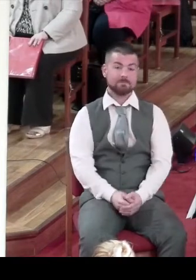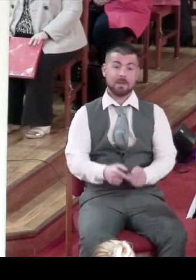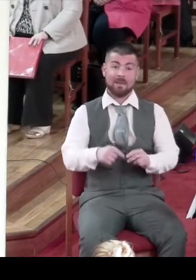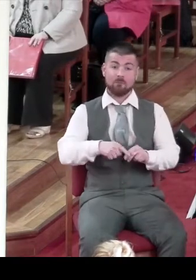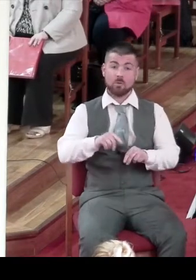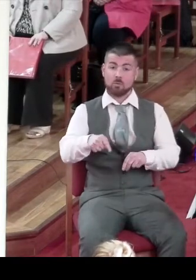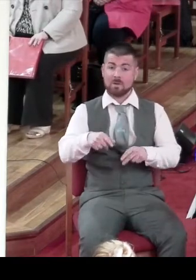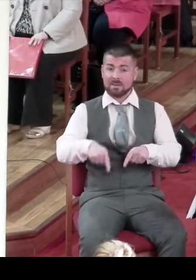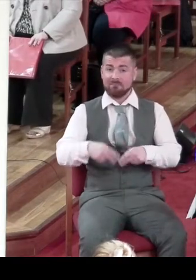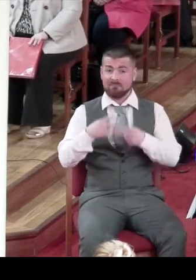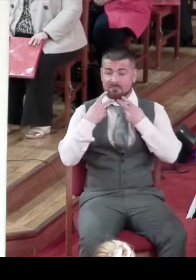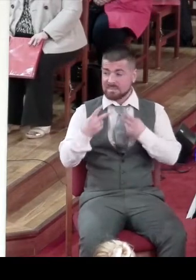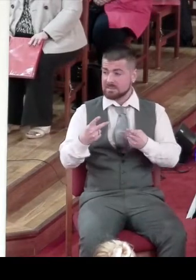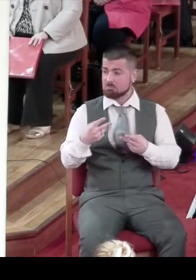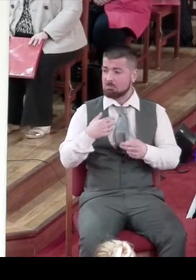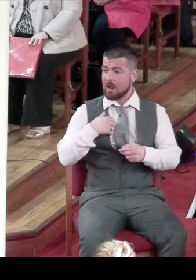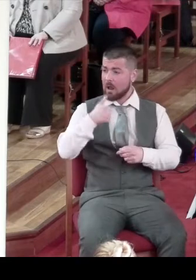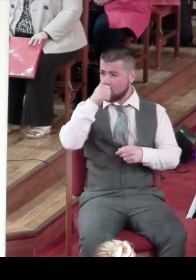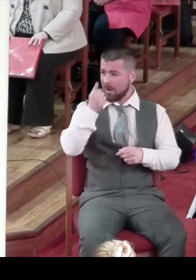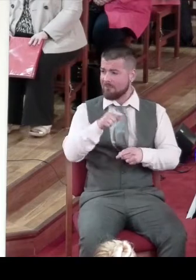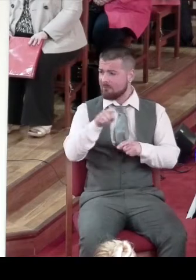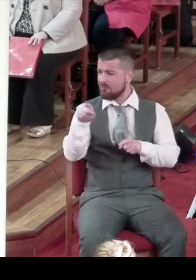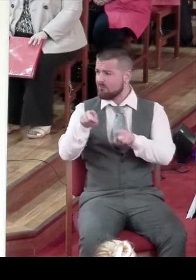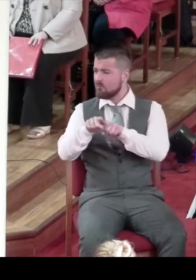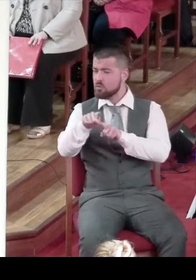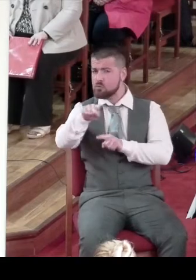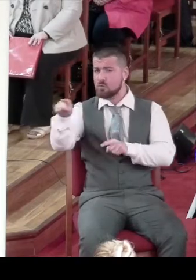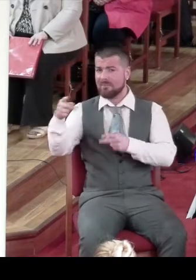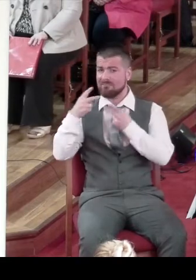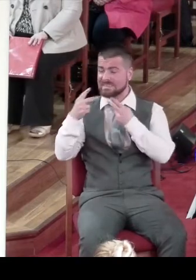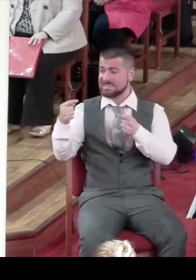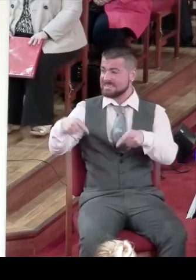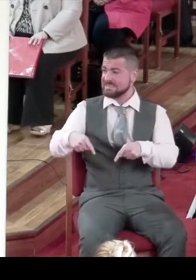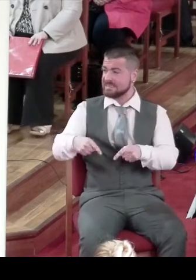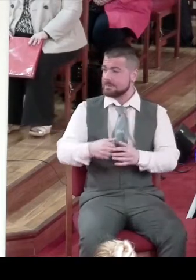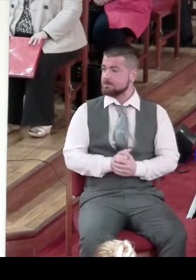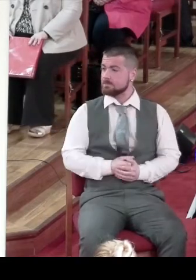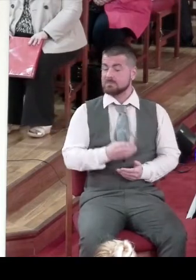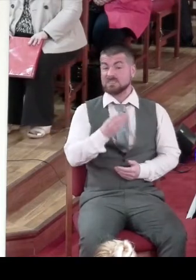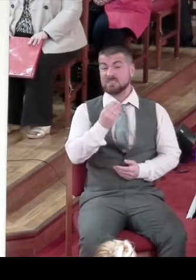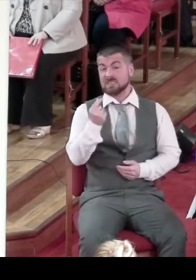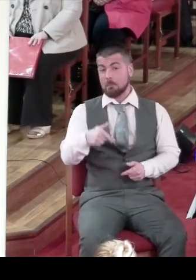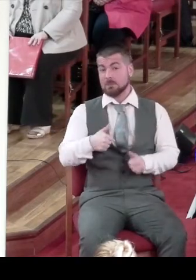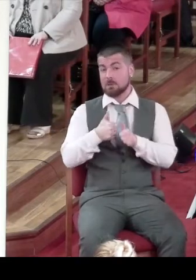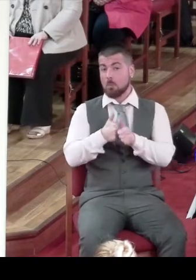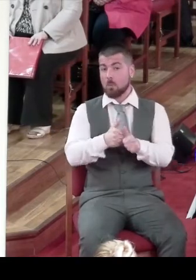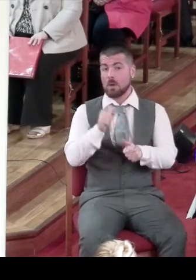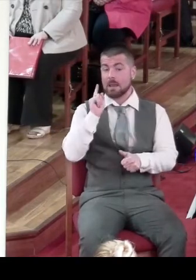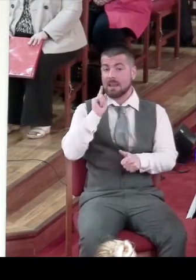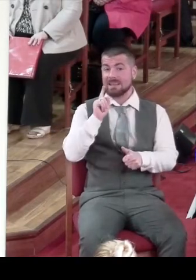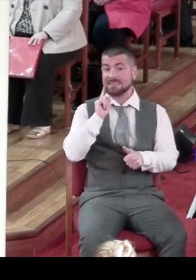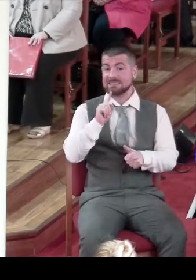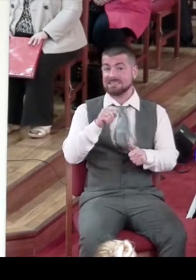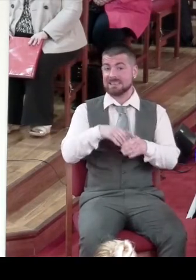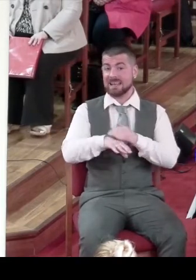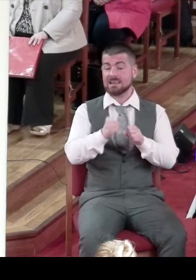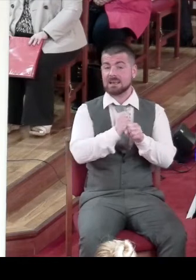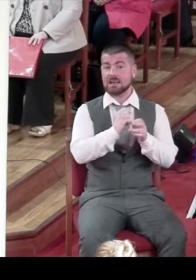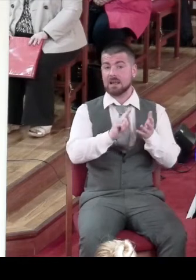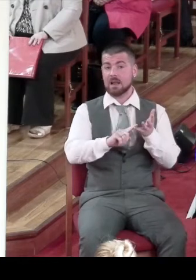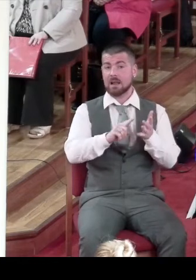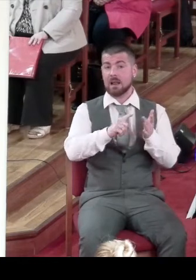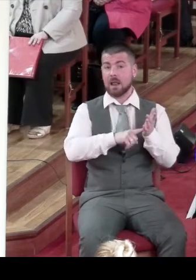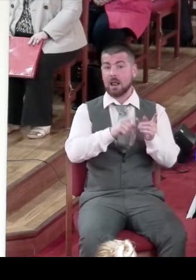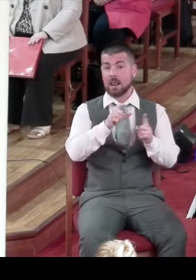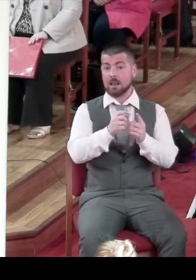visiting, and I know we have a few visitors this morning, some here to support the ladies in our guild who